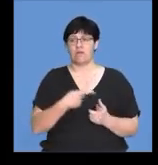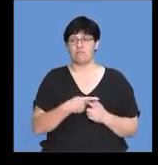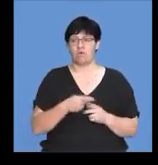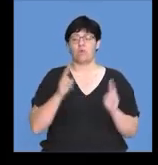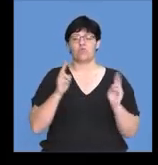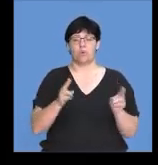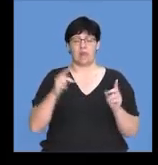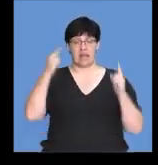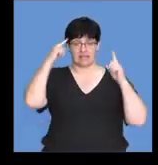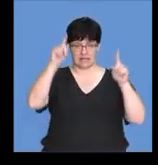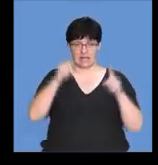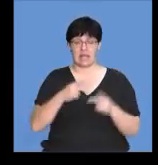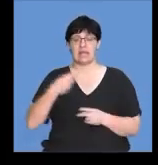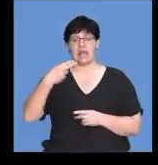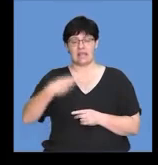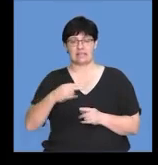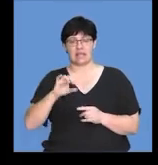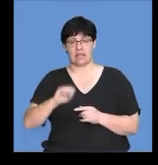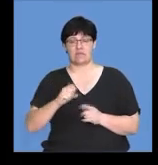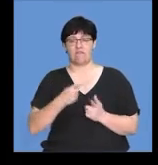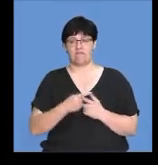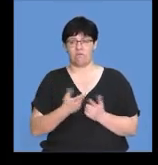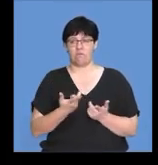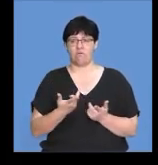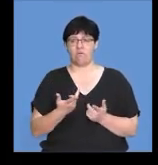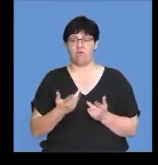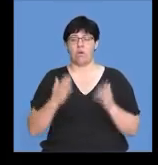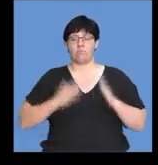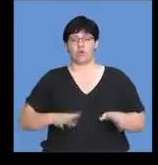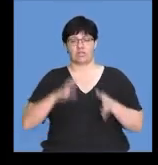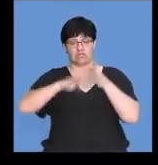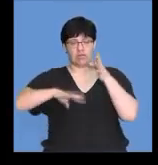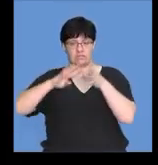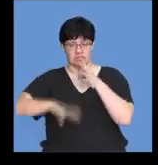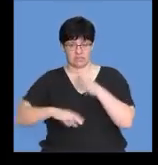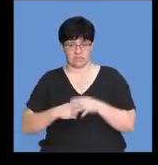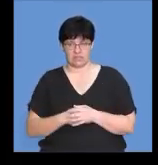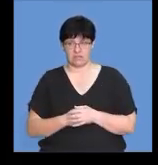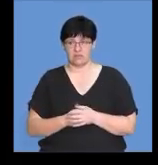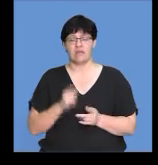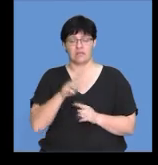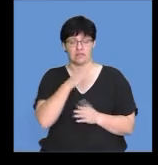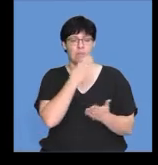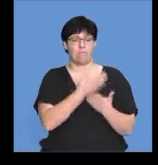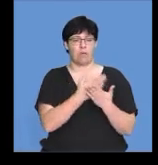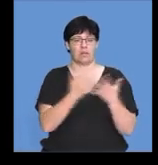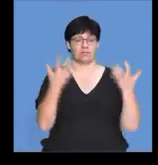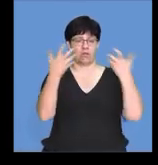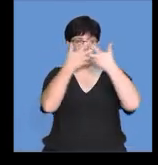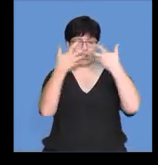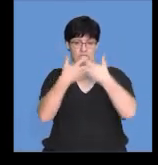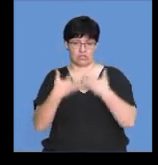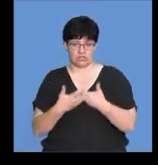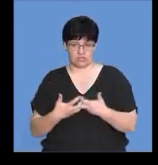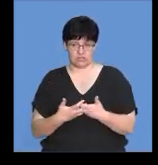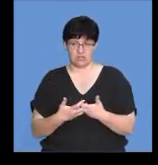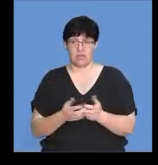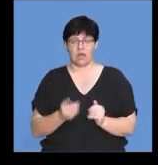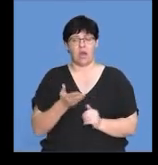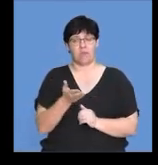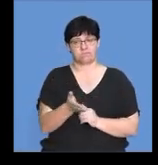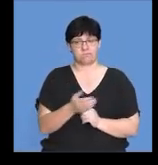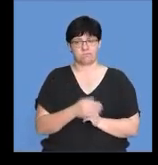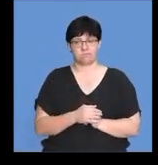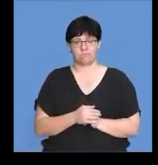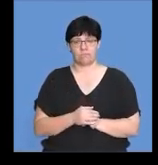normal antennae and heterozygous for body stripes. And clearly these were the possible combinations that were present